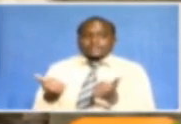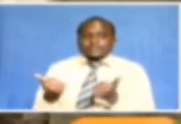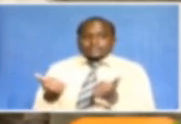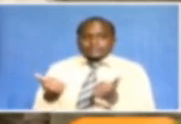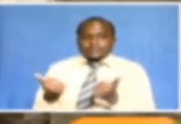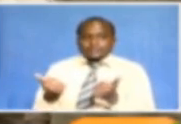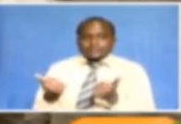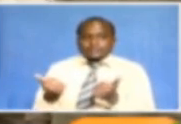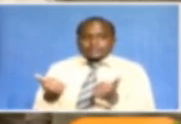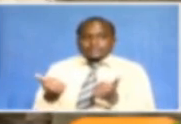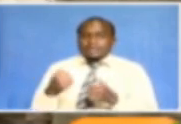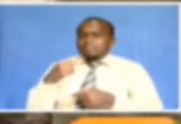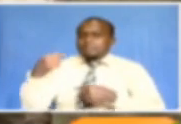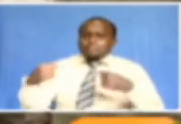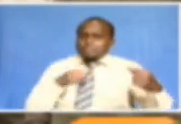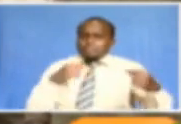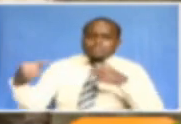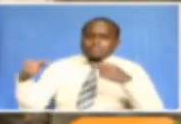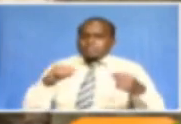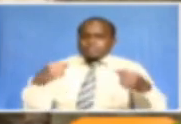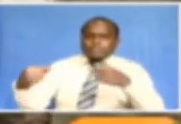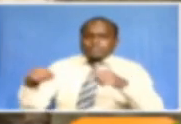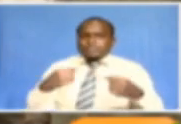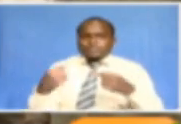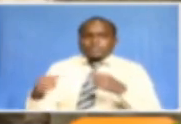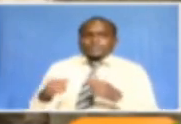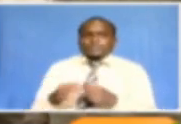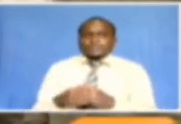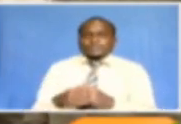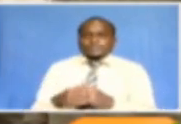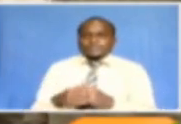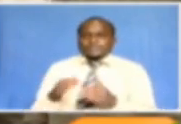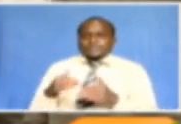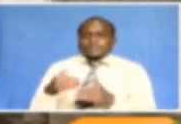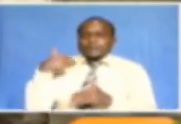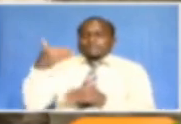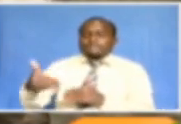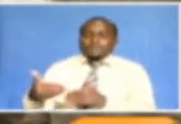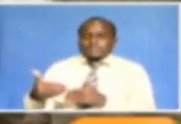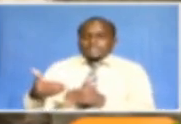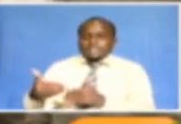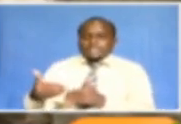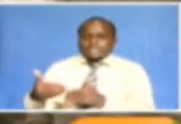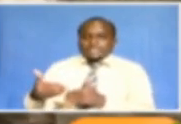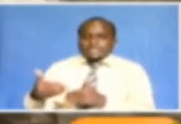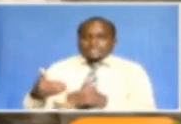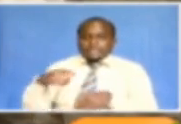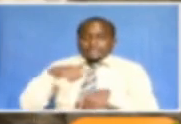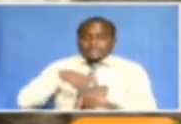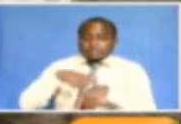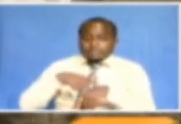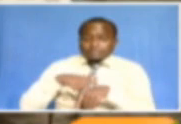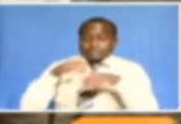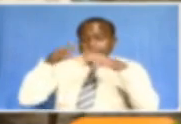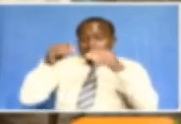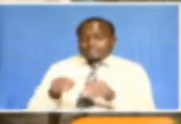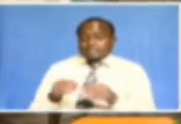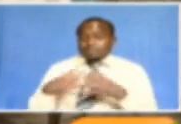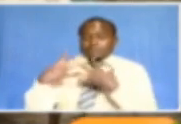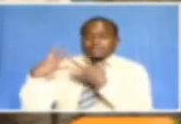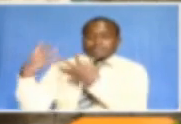they went on like that. So afterwards, when the teacher was leaving the